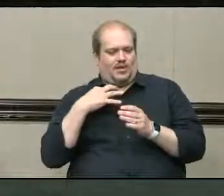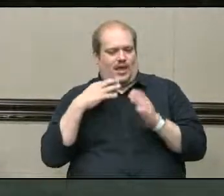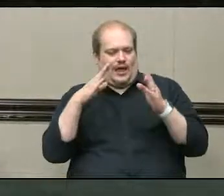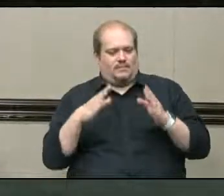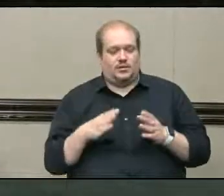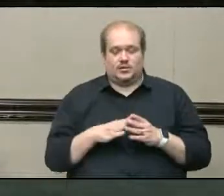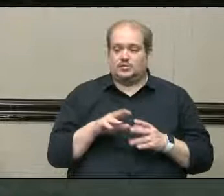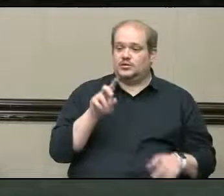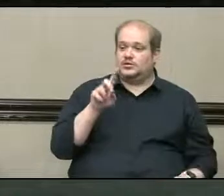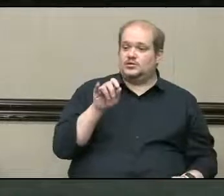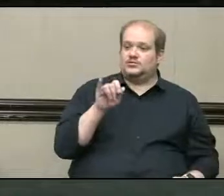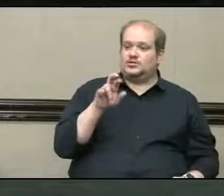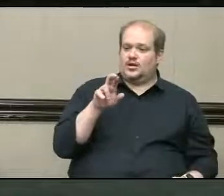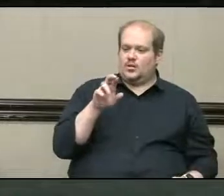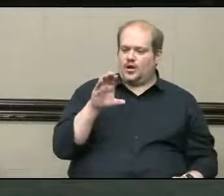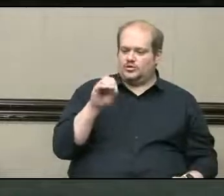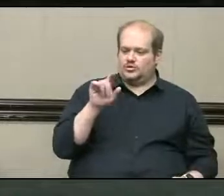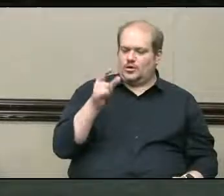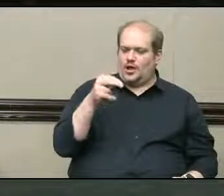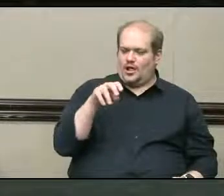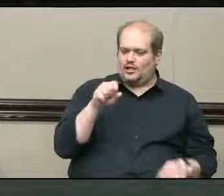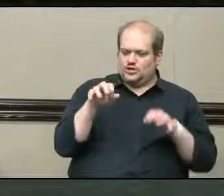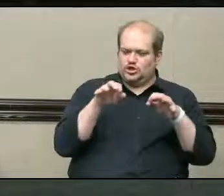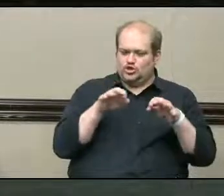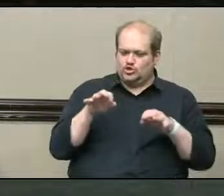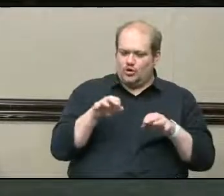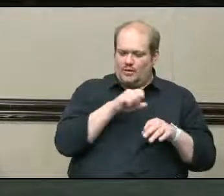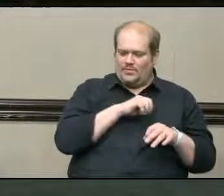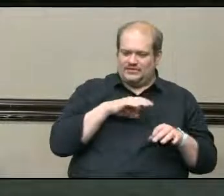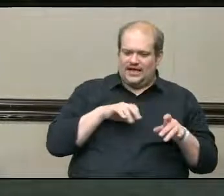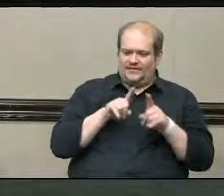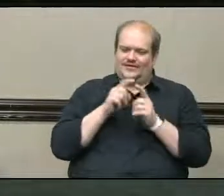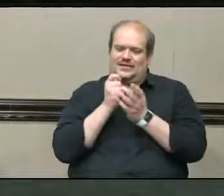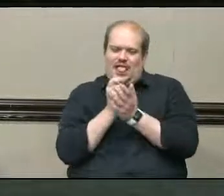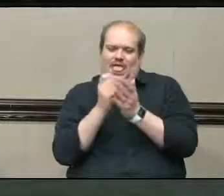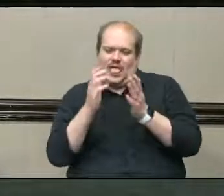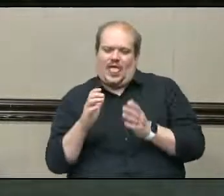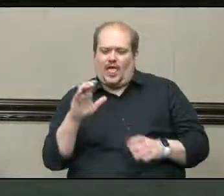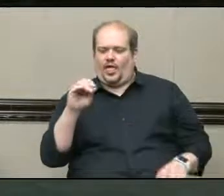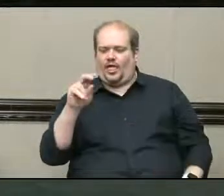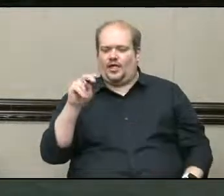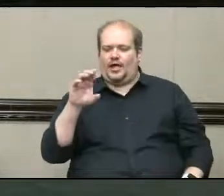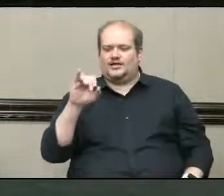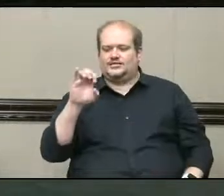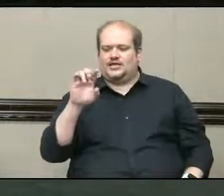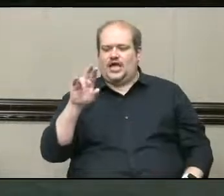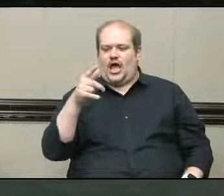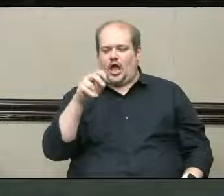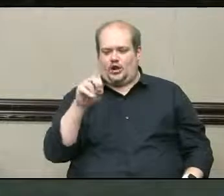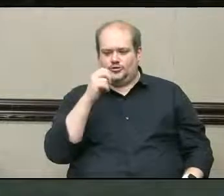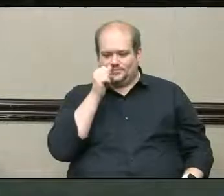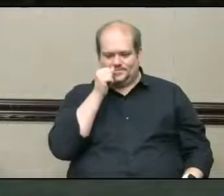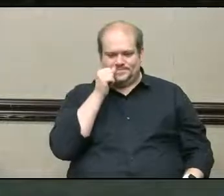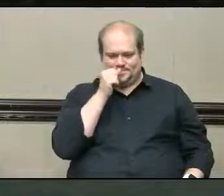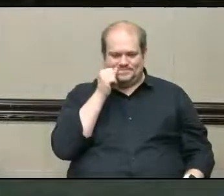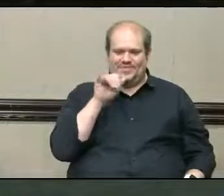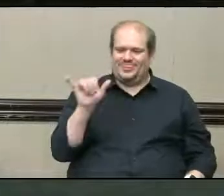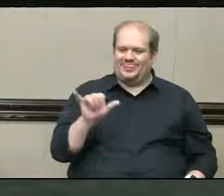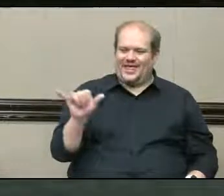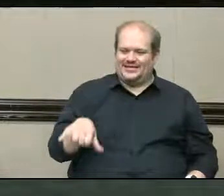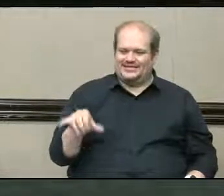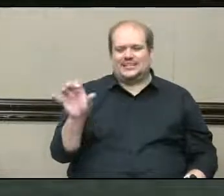It says Director Collins described these staff as concierge for development. That is the same